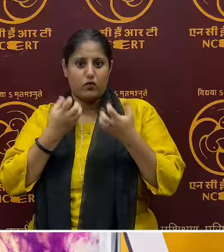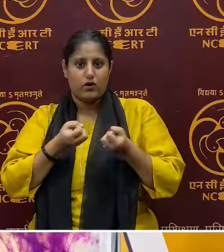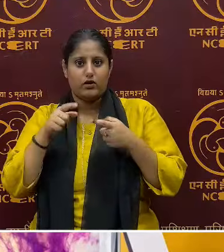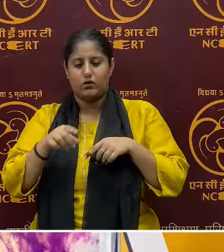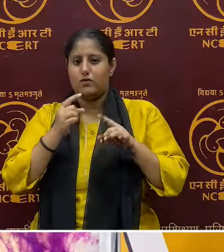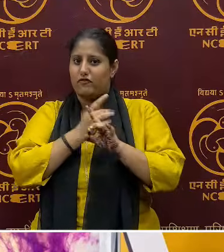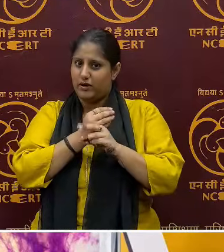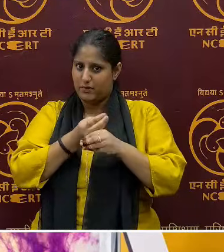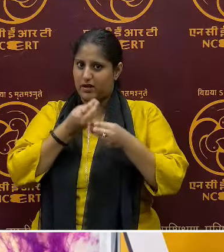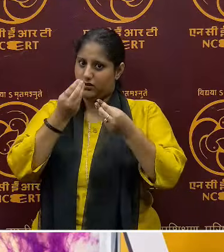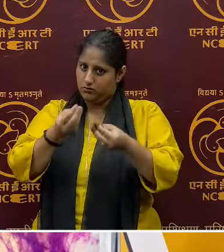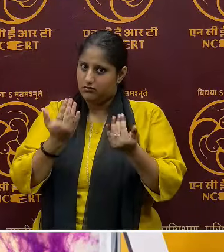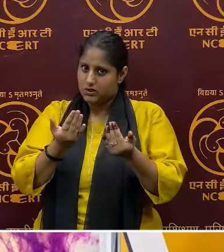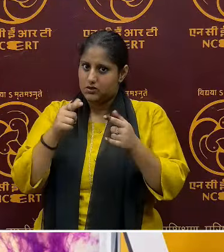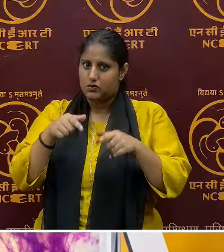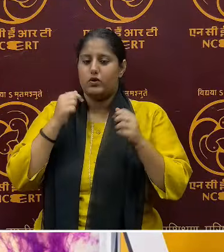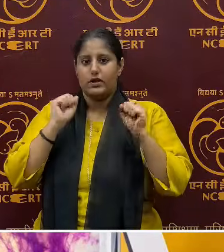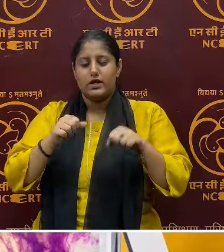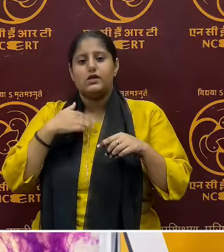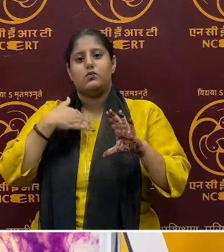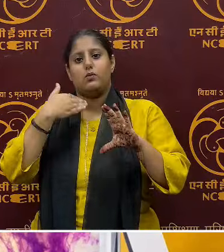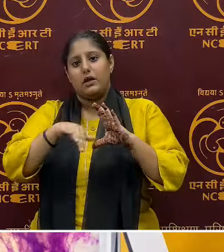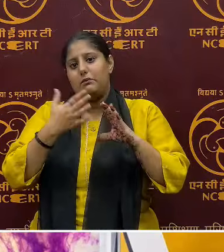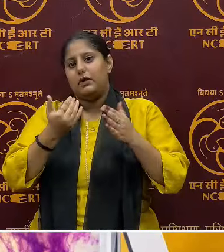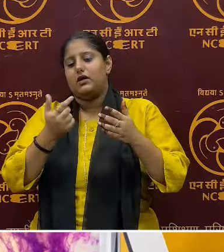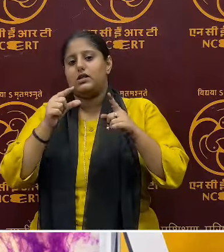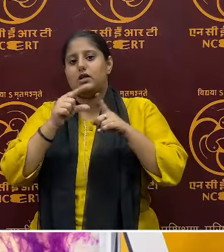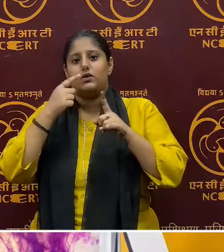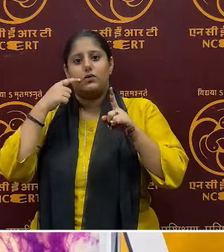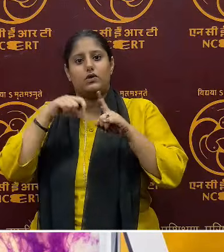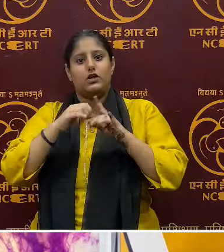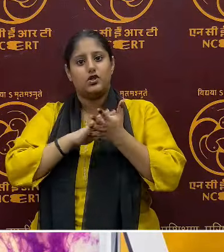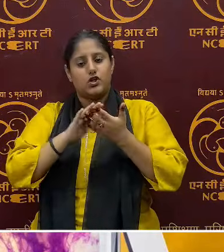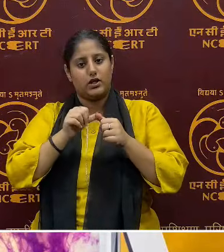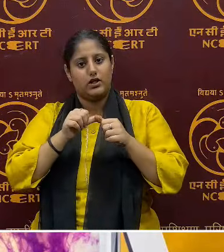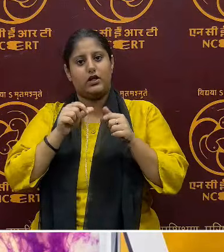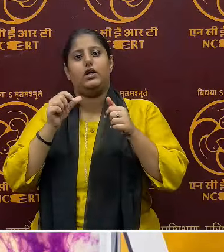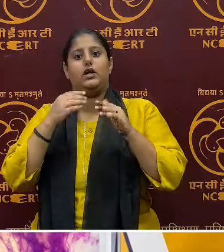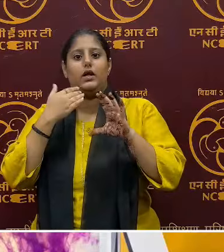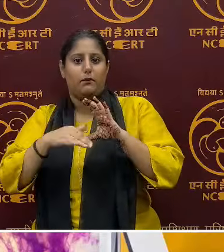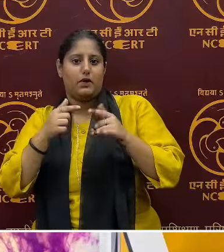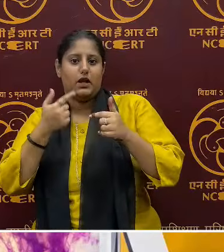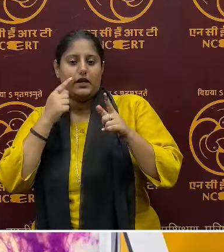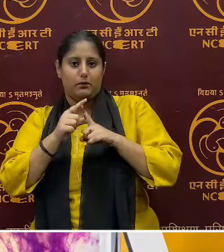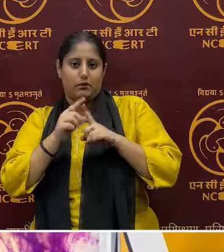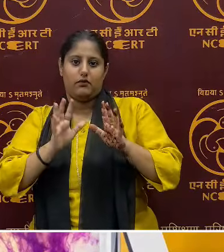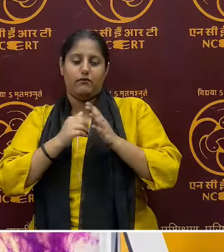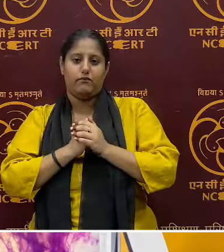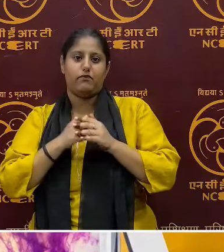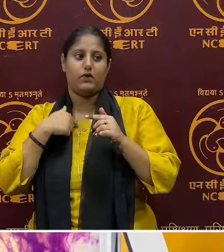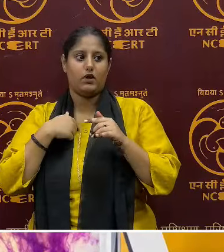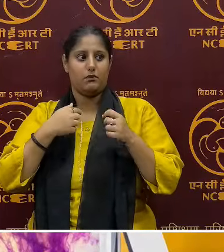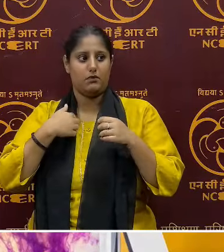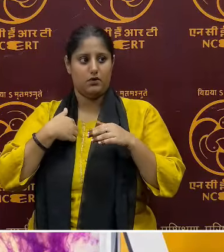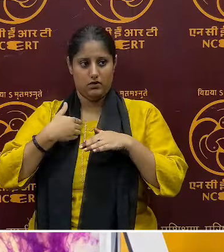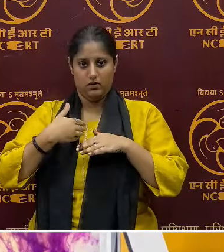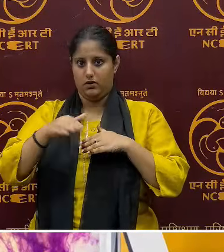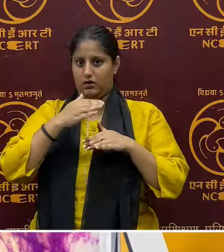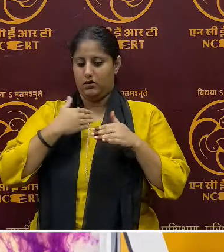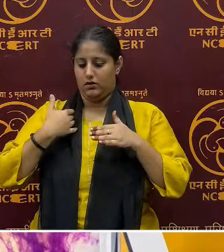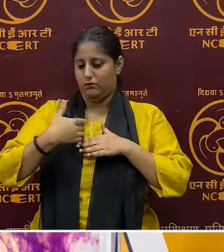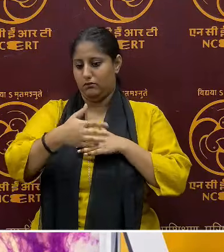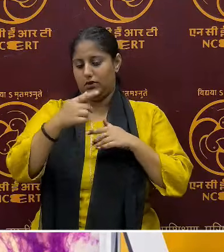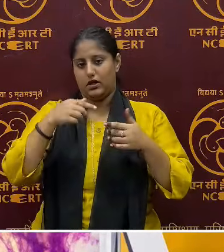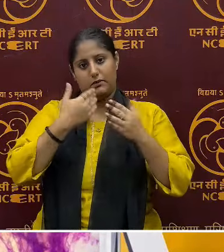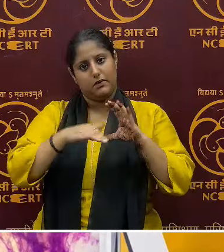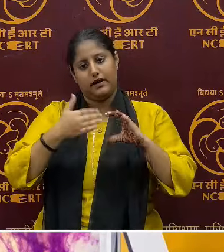can mail us on this Diksha's email ID? Yes, correct. So we continuously overlook to this email